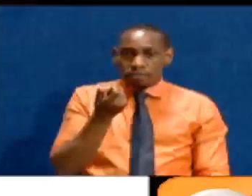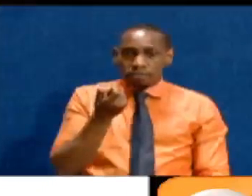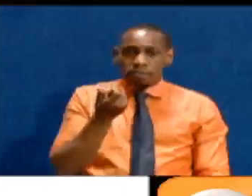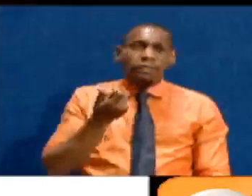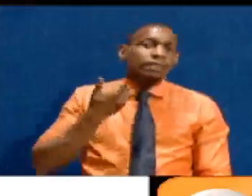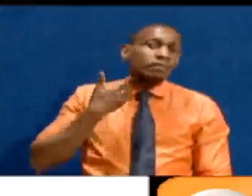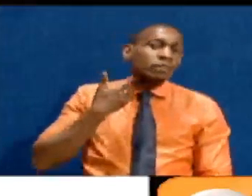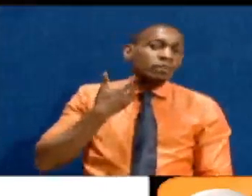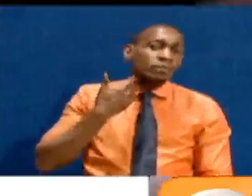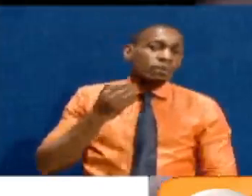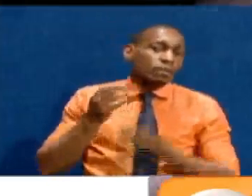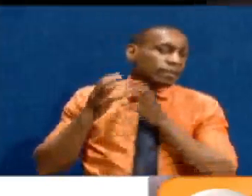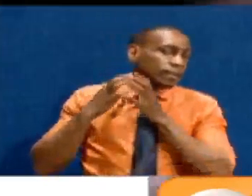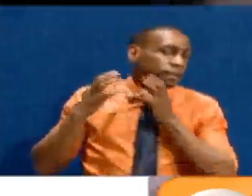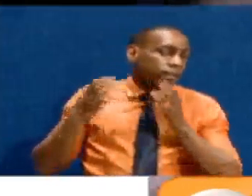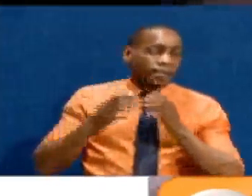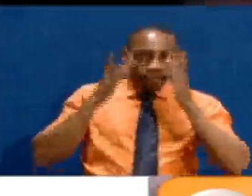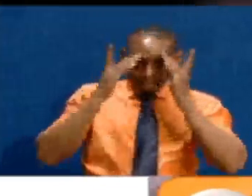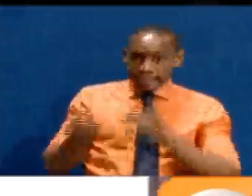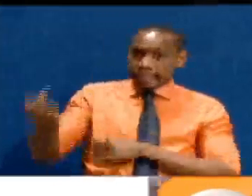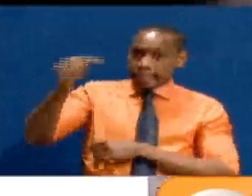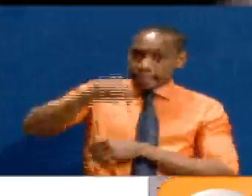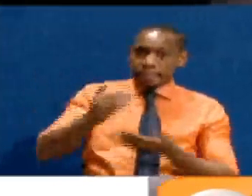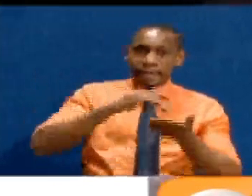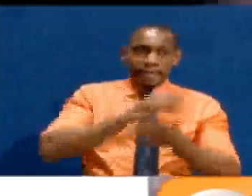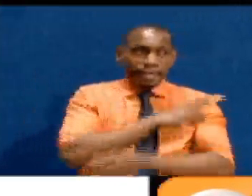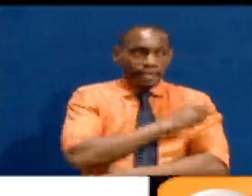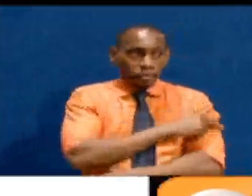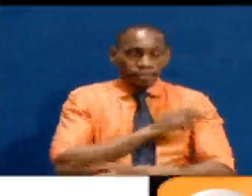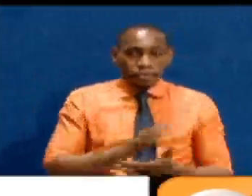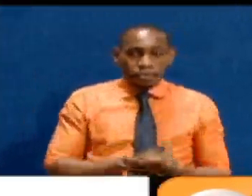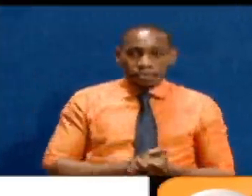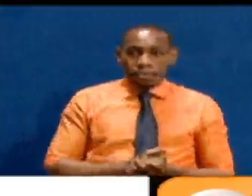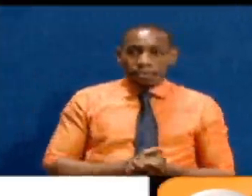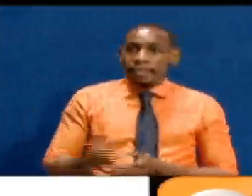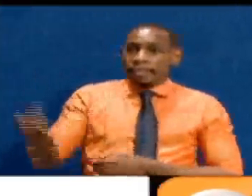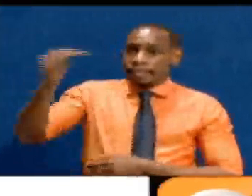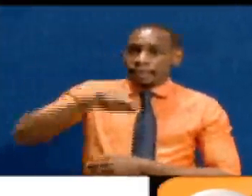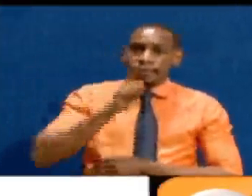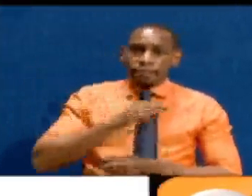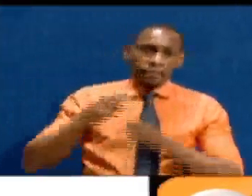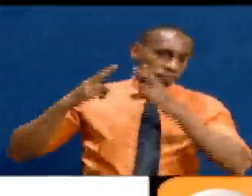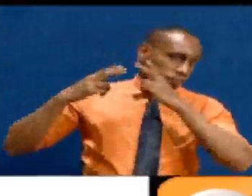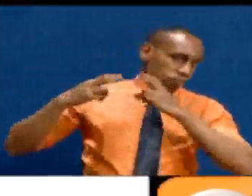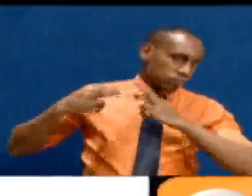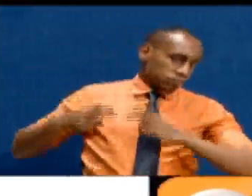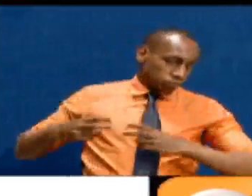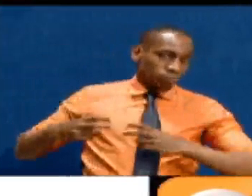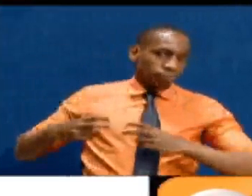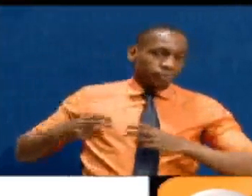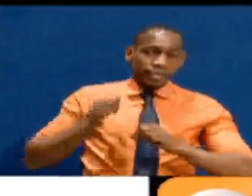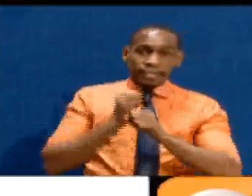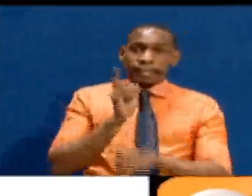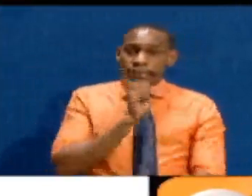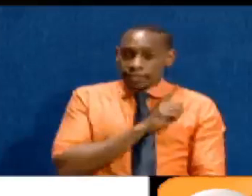nodes was slightly swollen, so I decided to come again to the hospital. I came, they checked, I